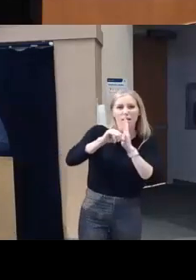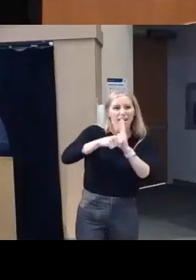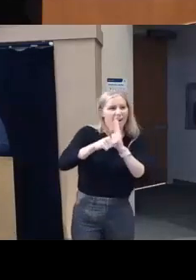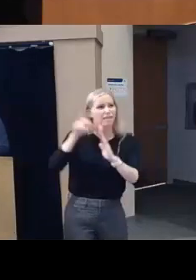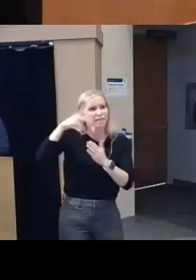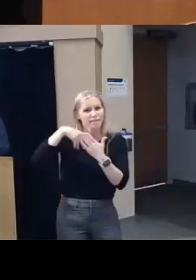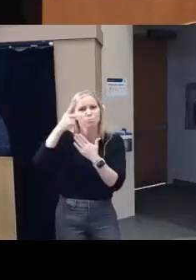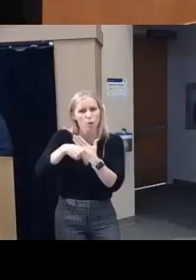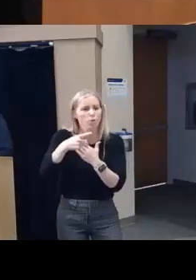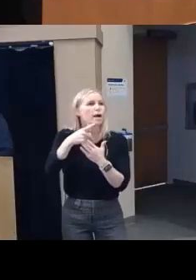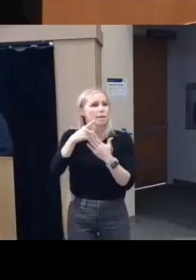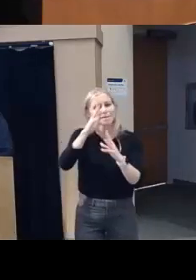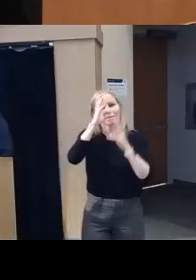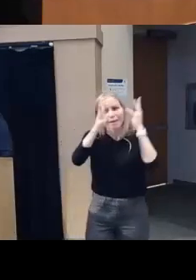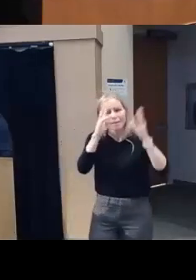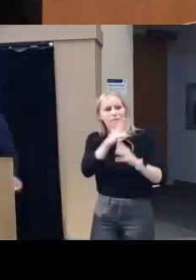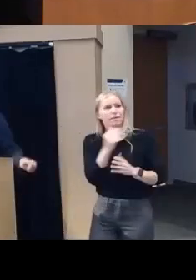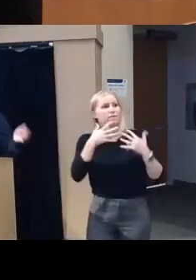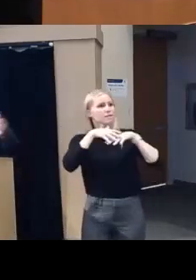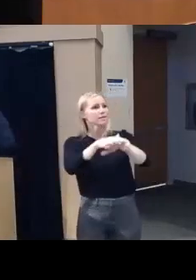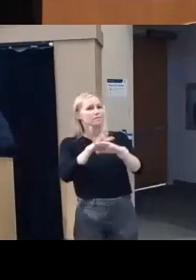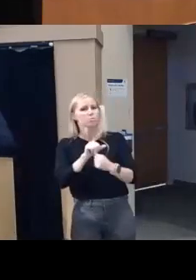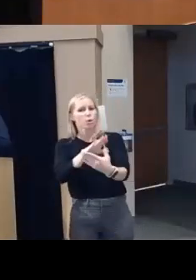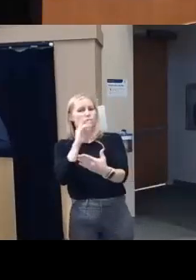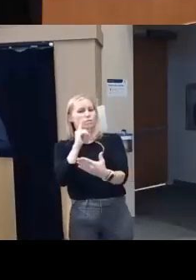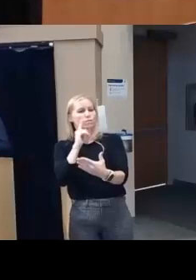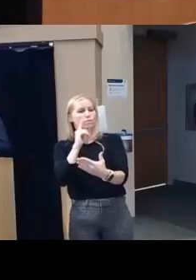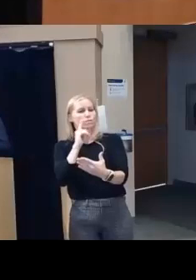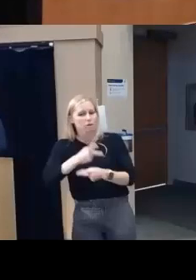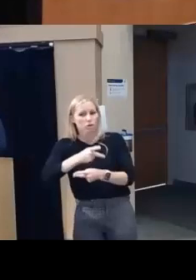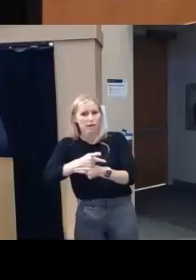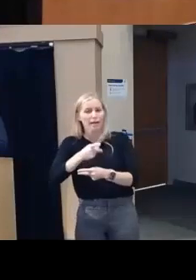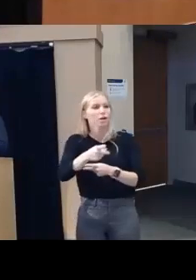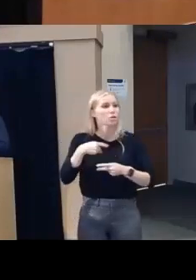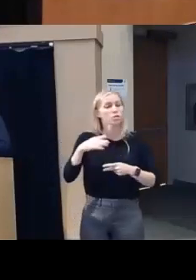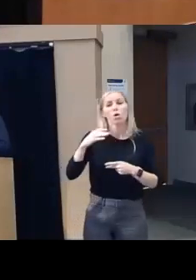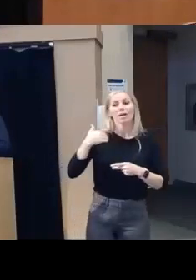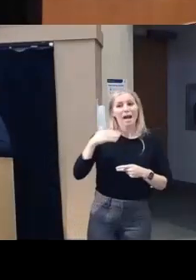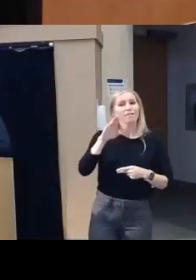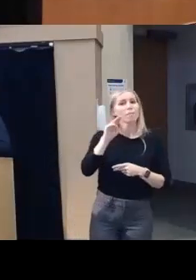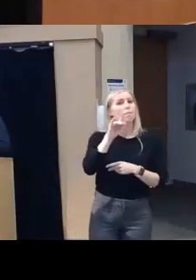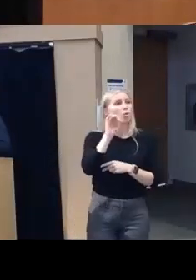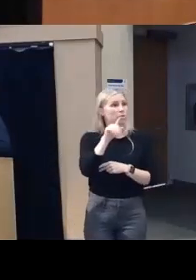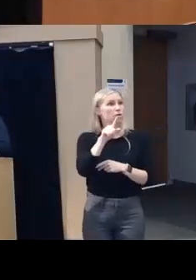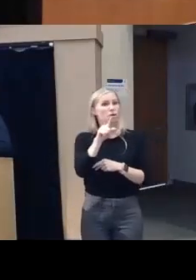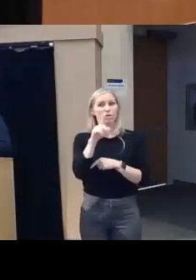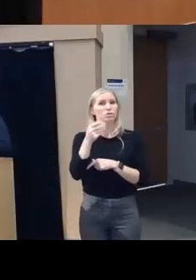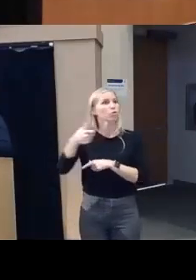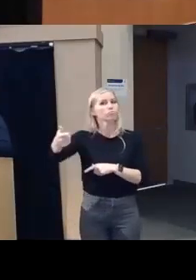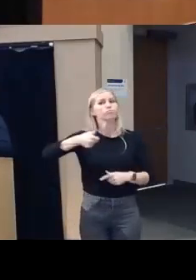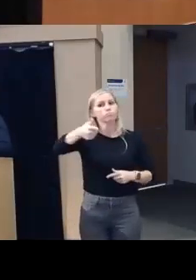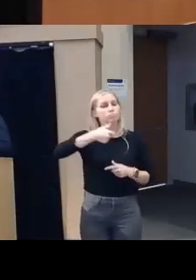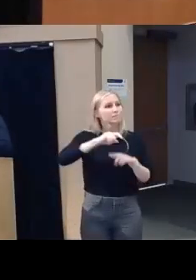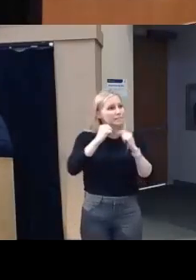to clinical care. It comprises a mobile team of addiction professionals, which includes peers, as well as